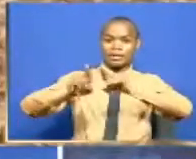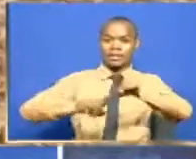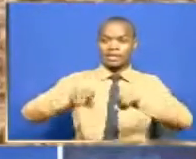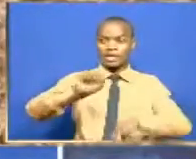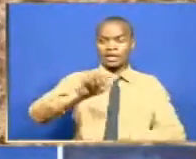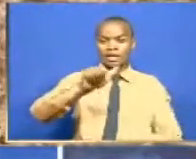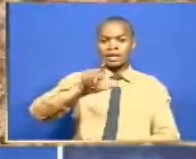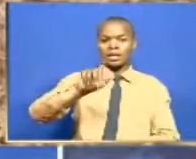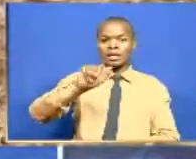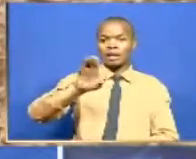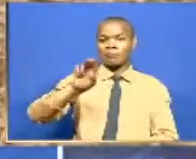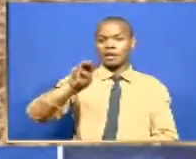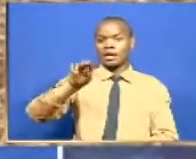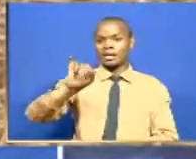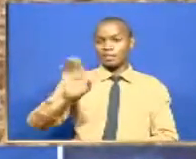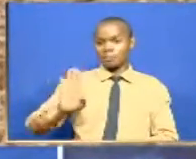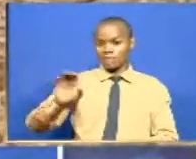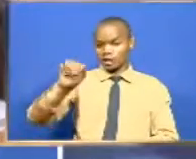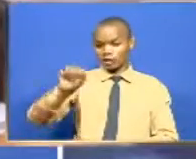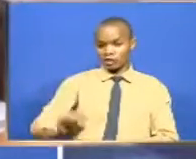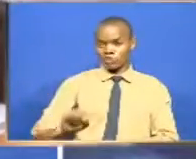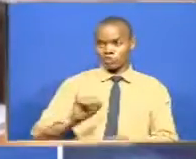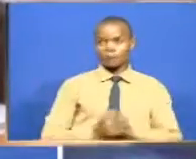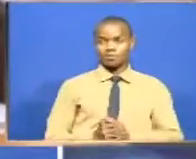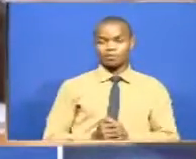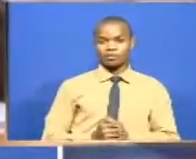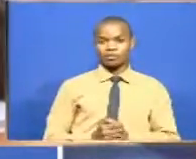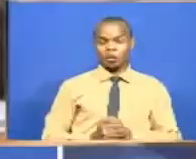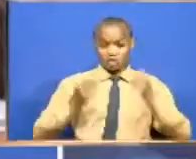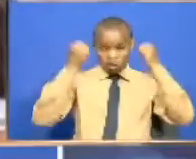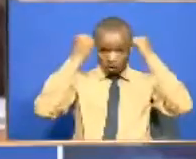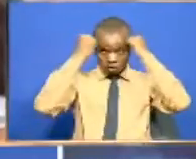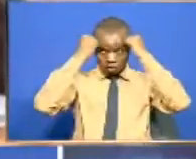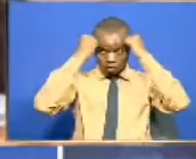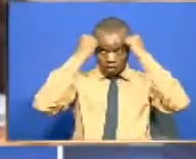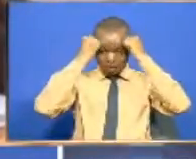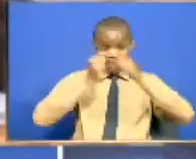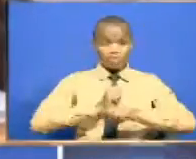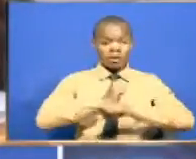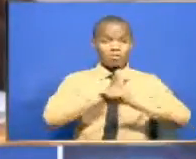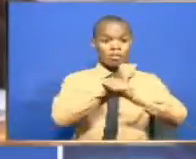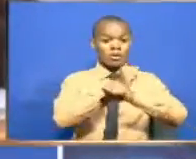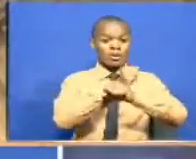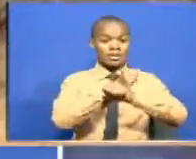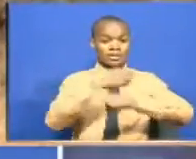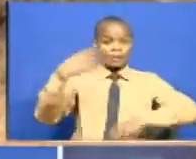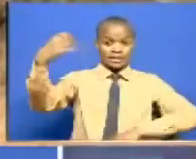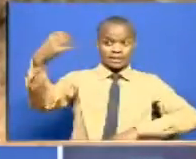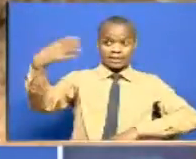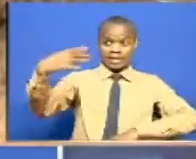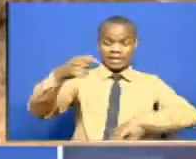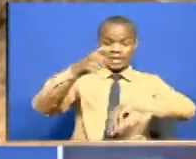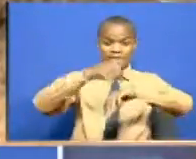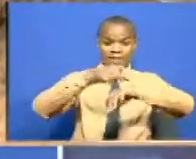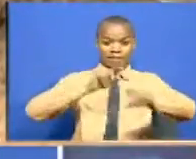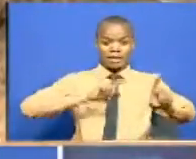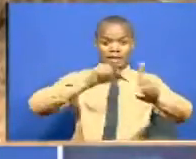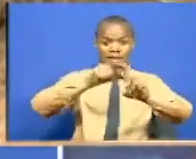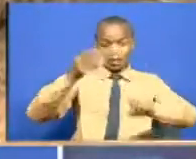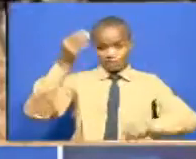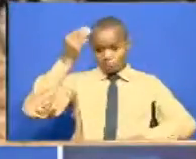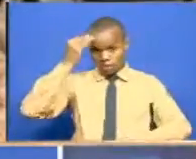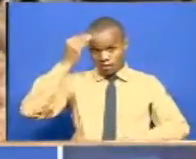Secondary School in Baringo South. Learners barely protected from the scorching sun in their quest for education after